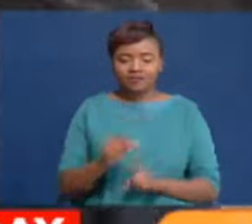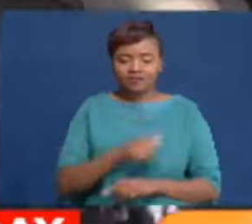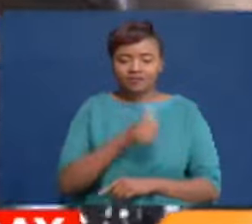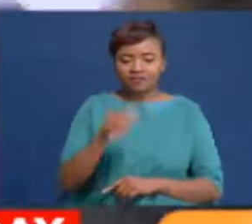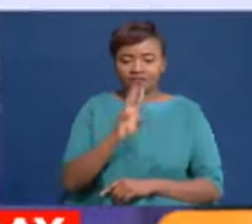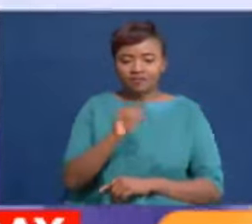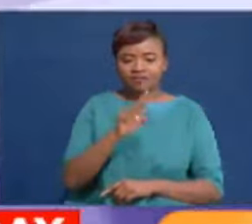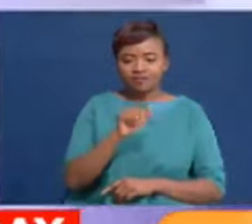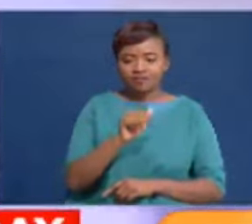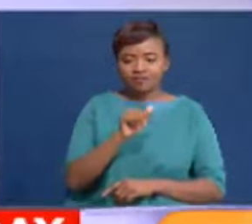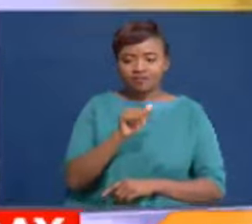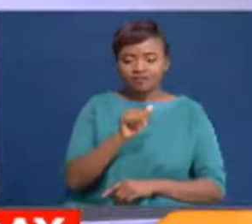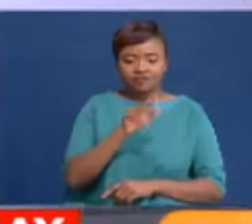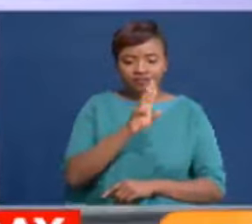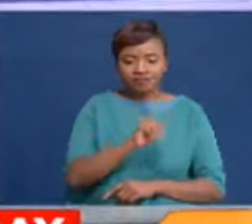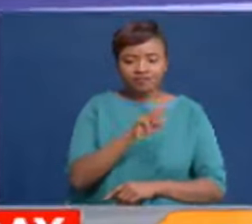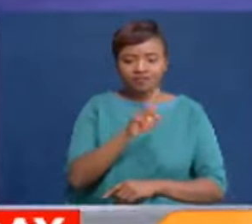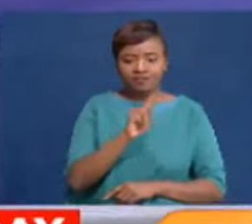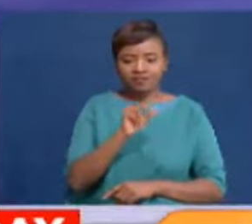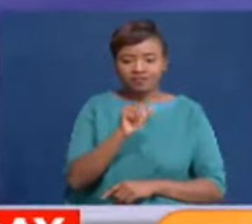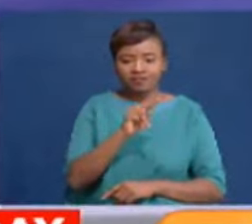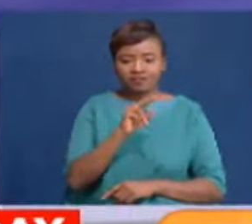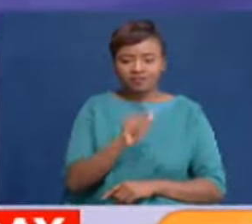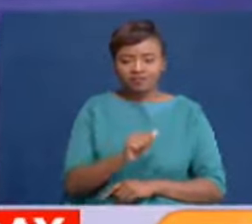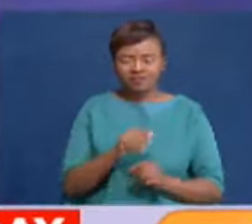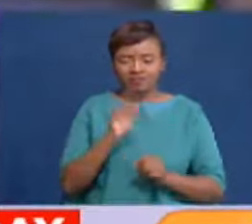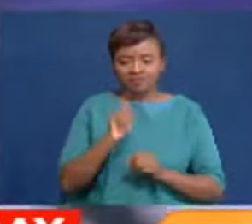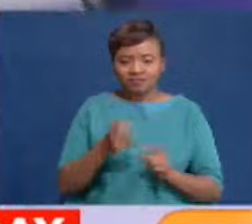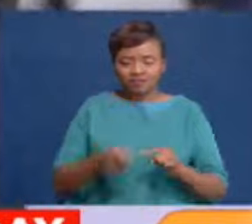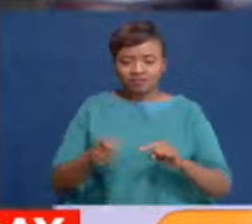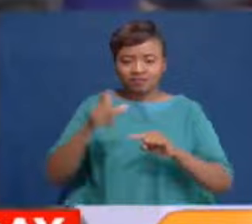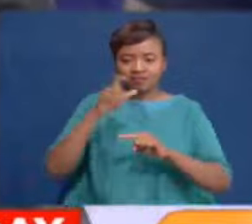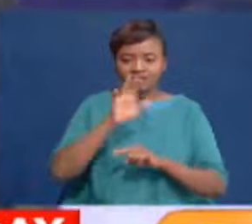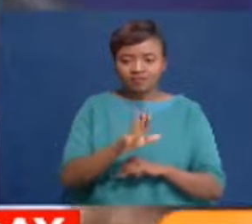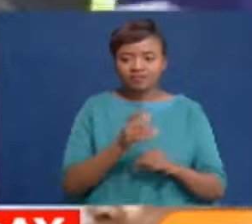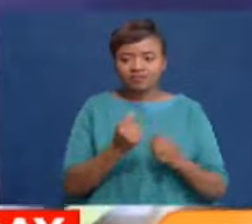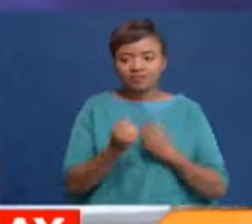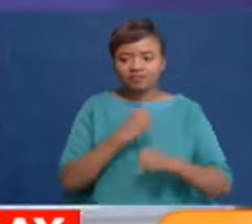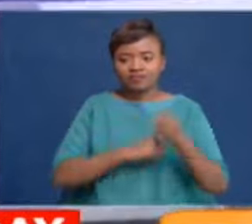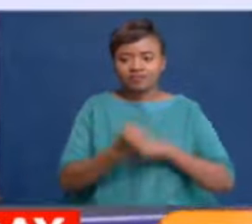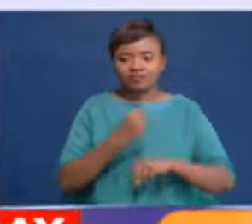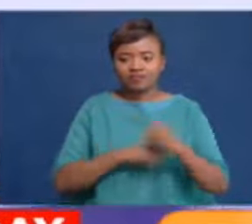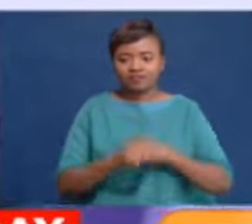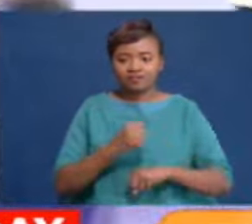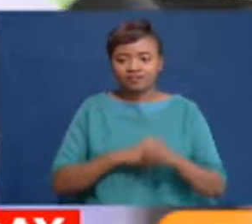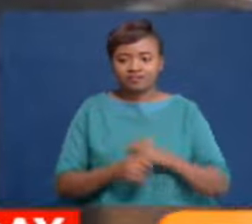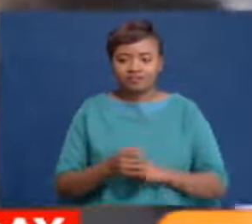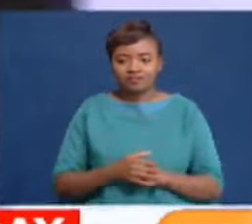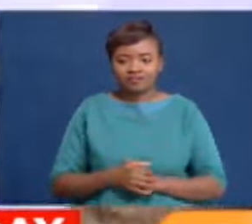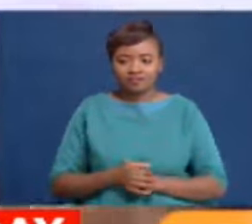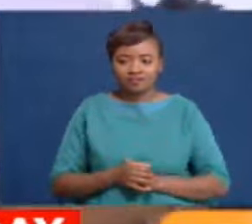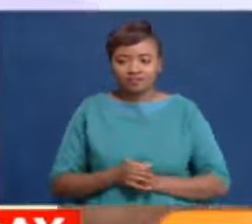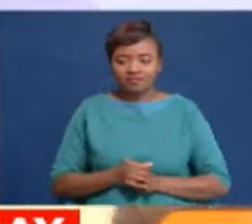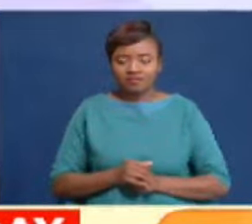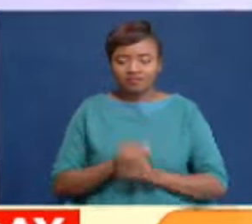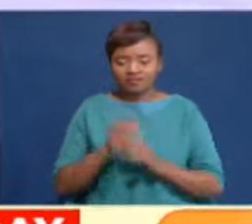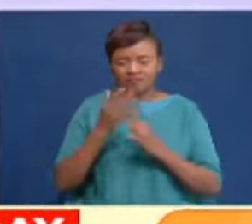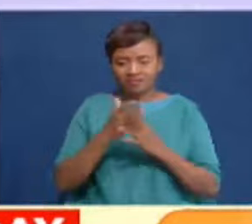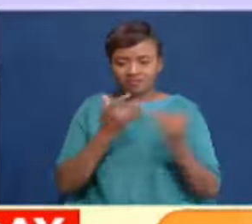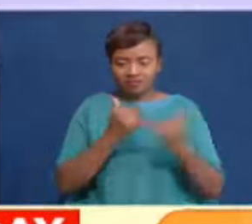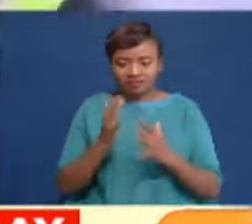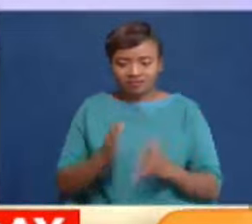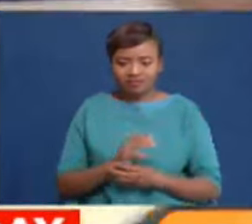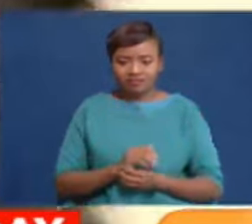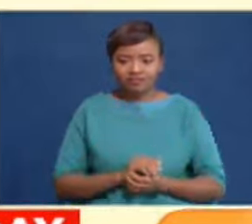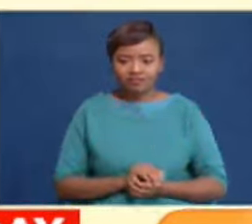players in training on Tuesday, and he says they must increase their speed in movement across the court to stop the opponent's middle blockers and force them